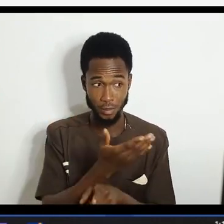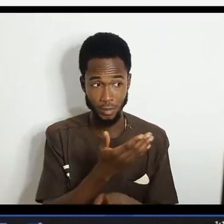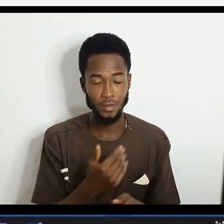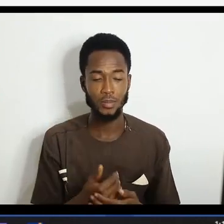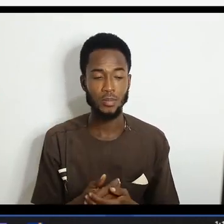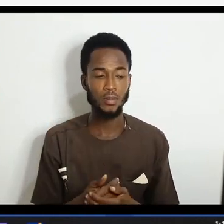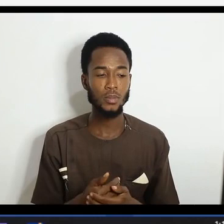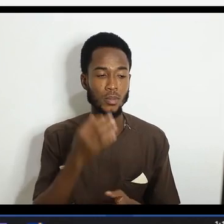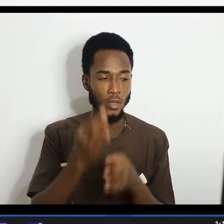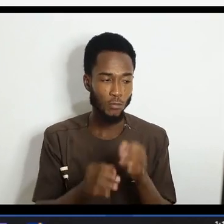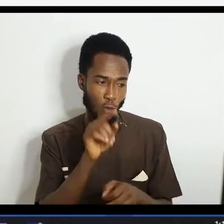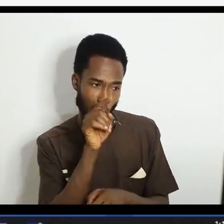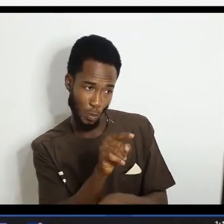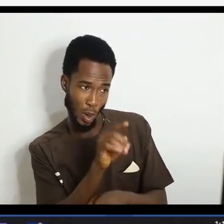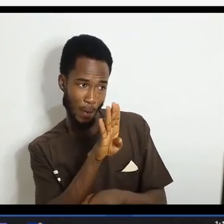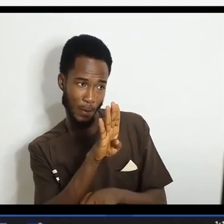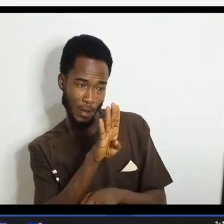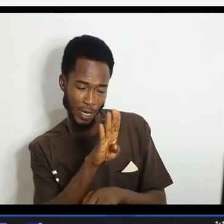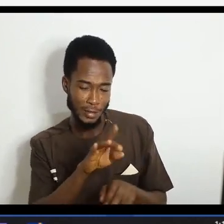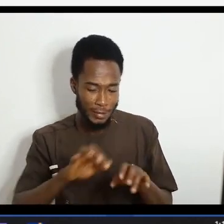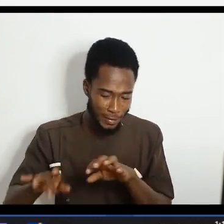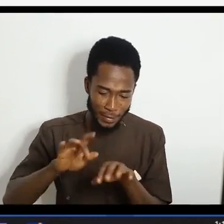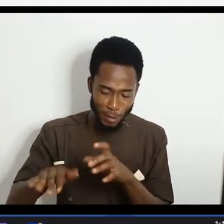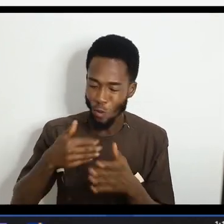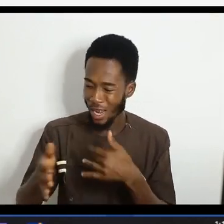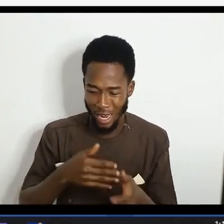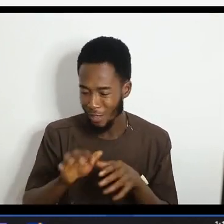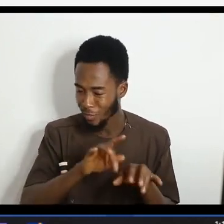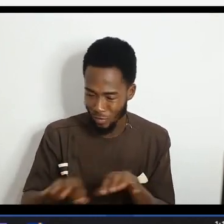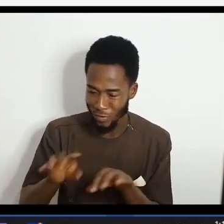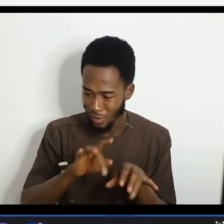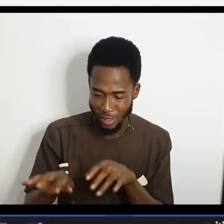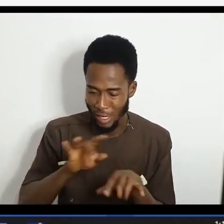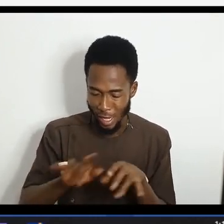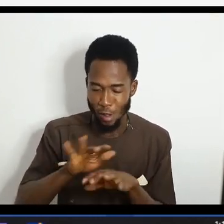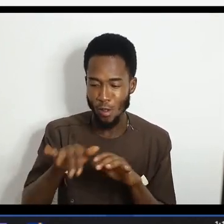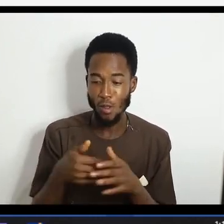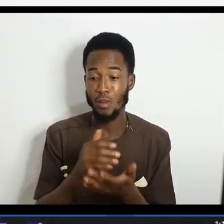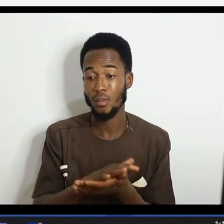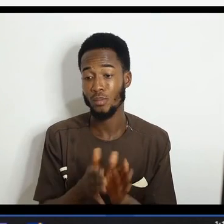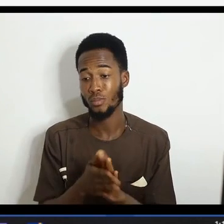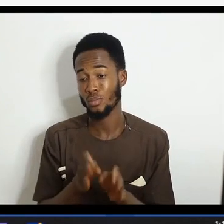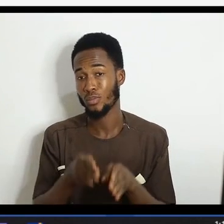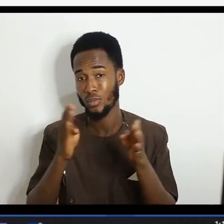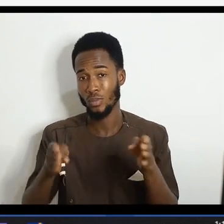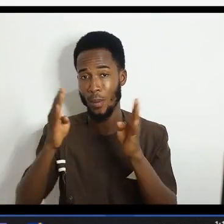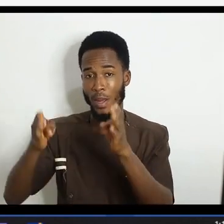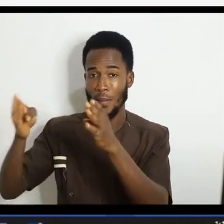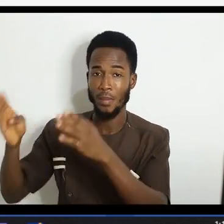Okay, so if you click the B and you type anything, it will be bold.